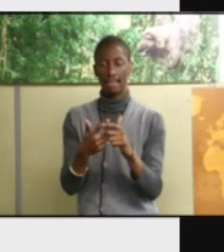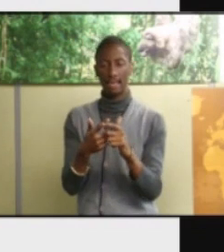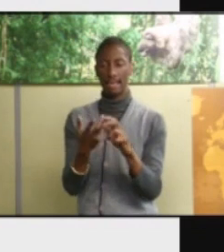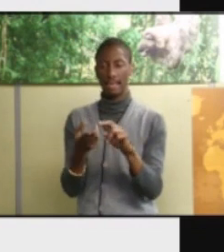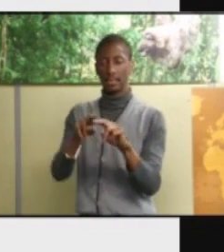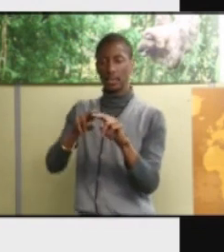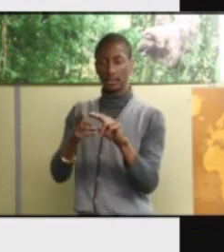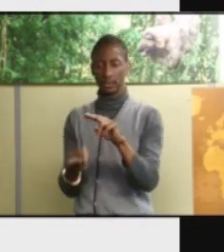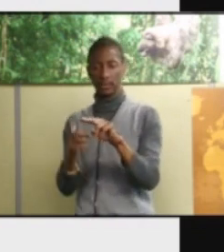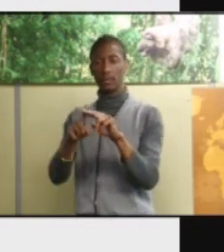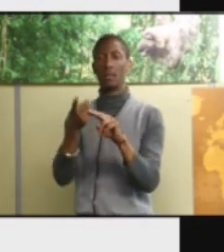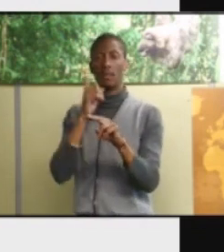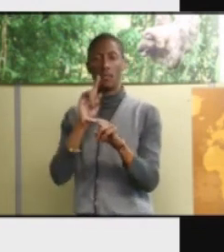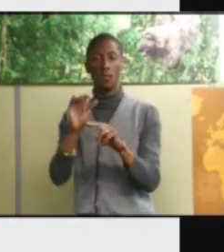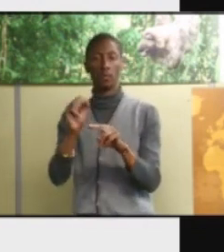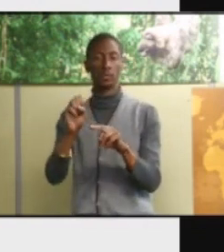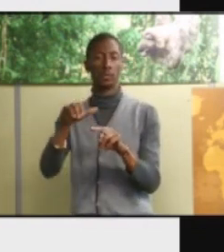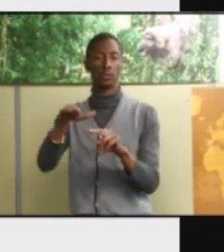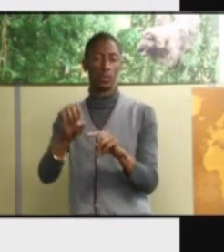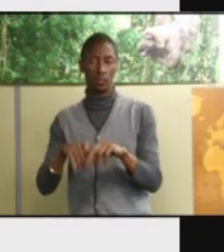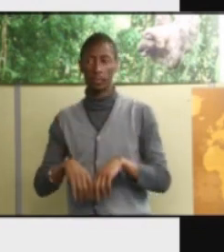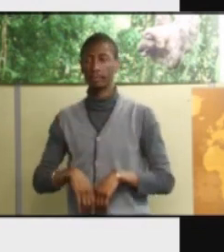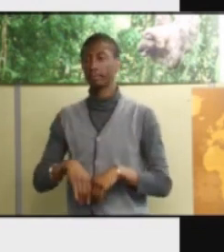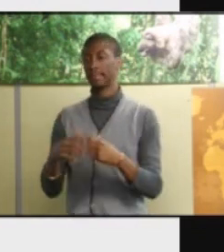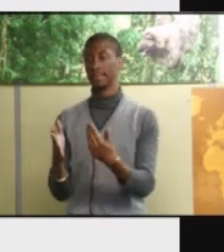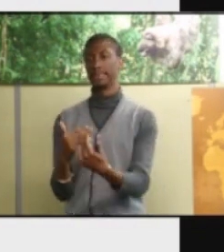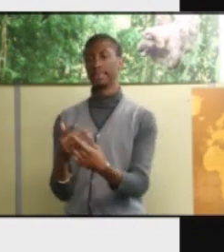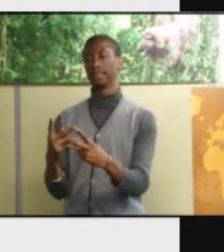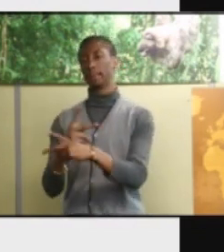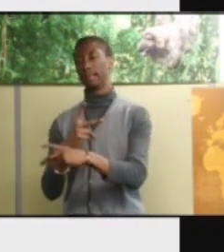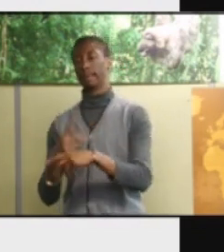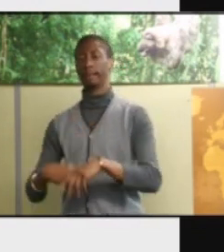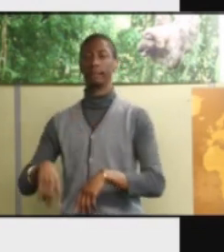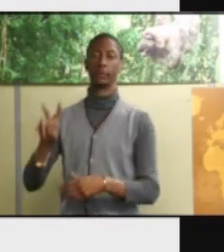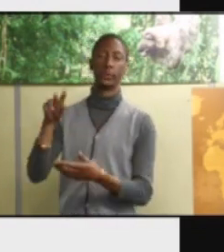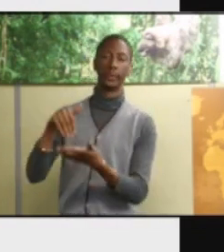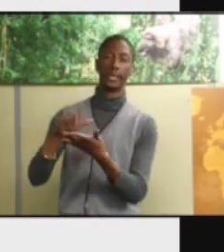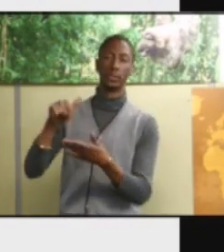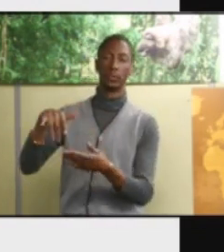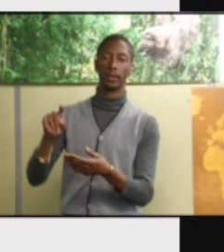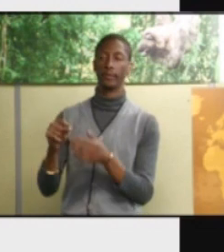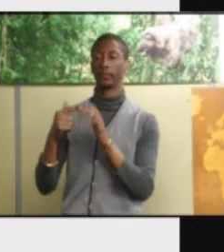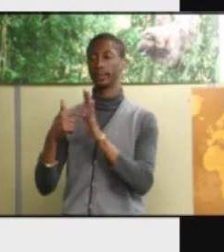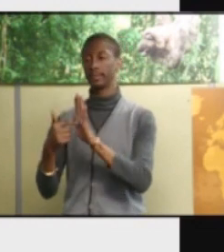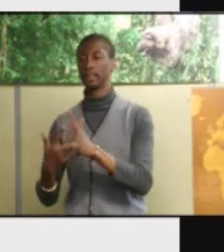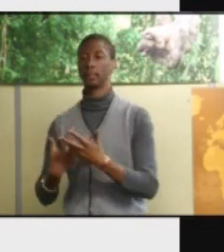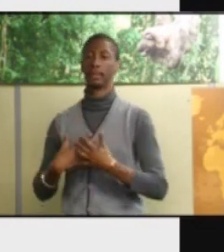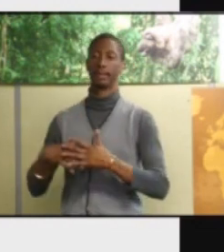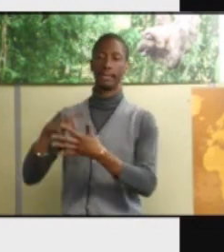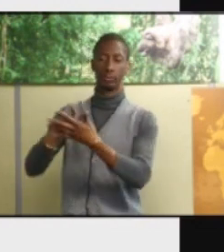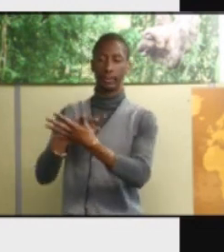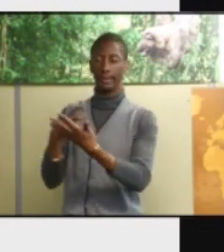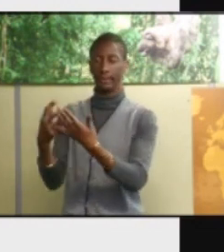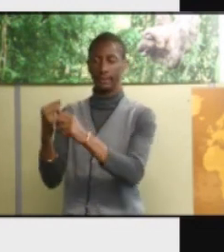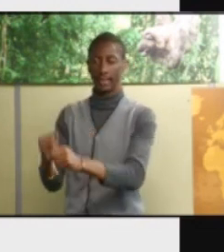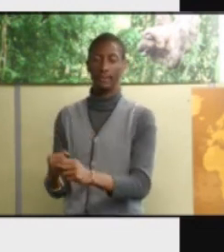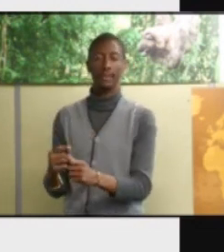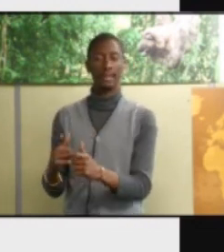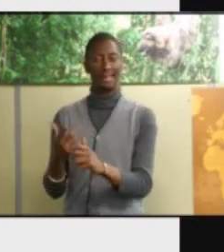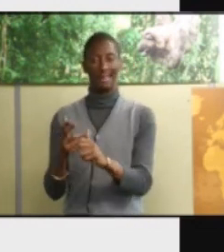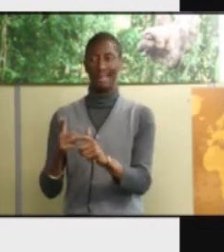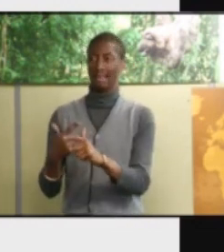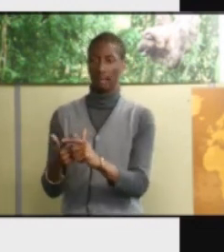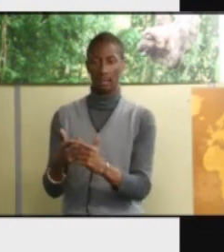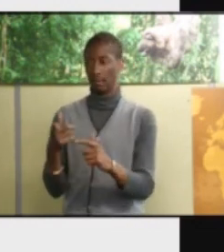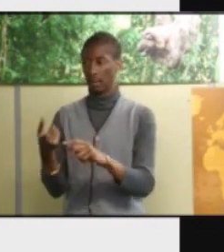math, 2,000 square foot exhibit. It's kind of graphic. Now I'm doing a 3,000 square, and